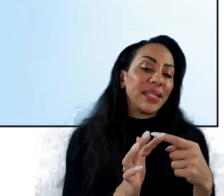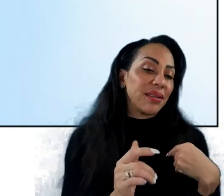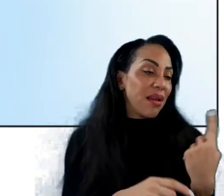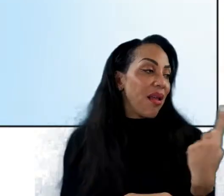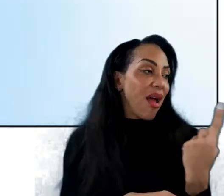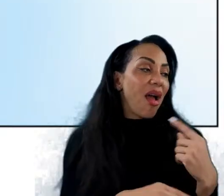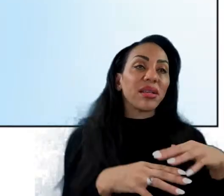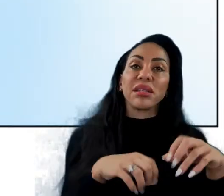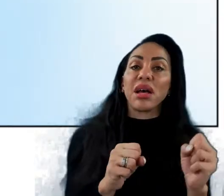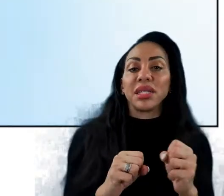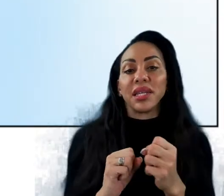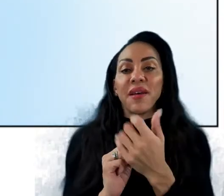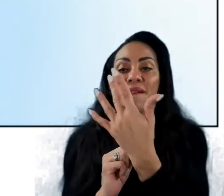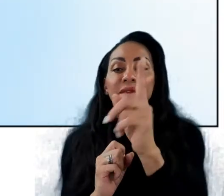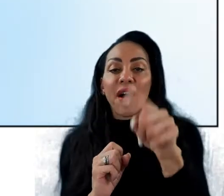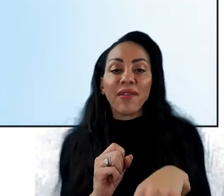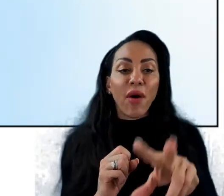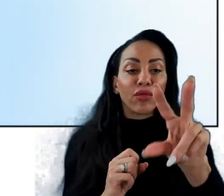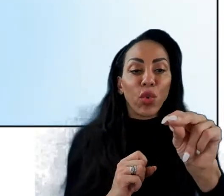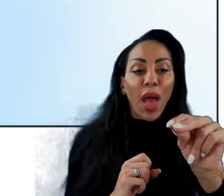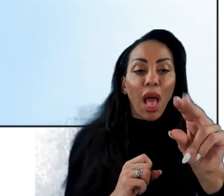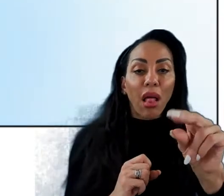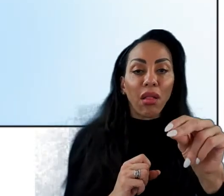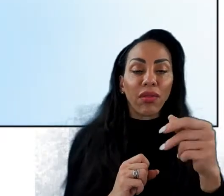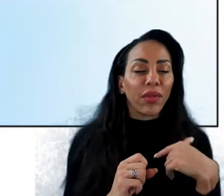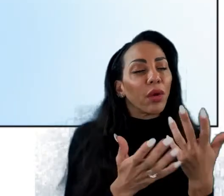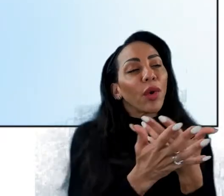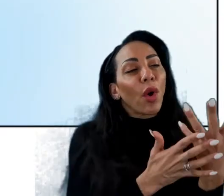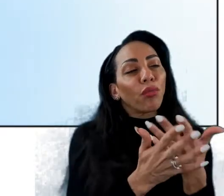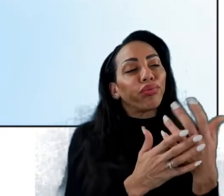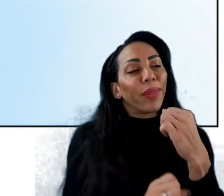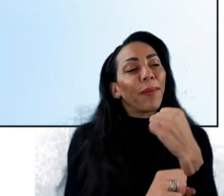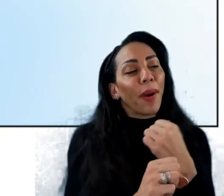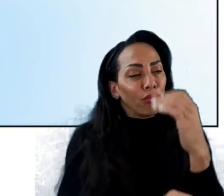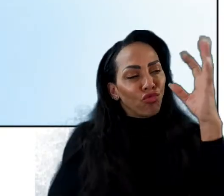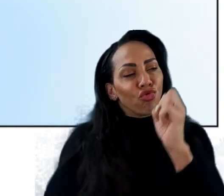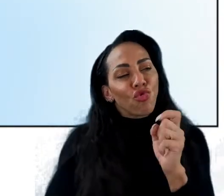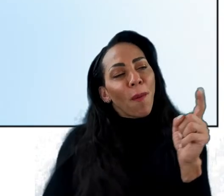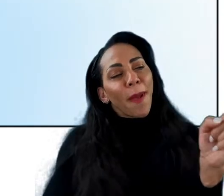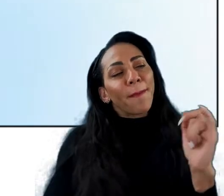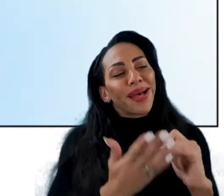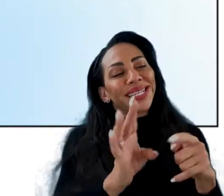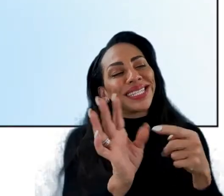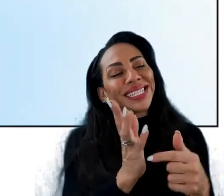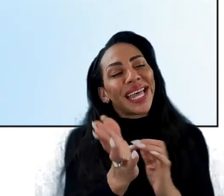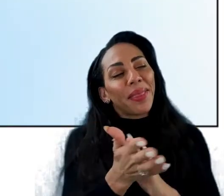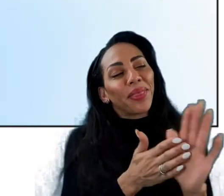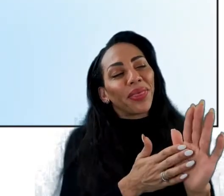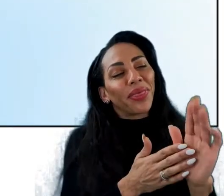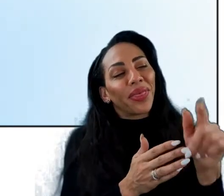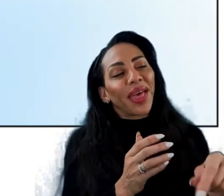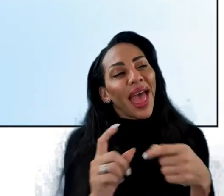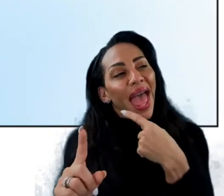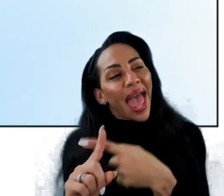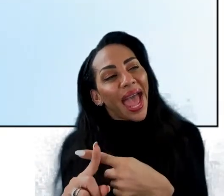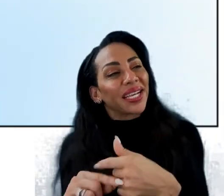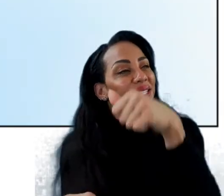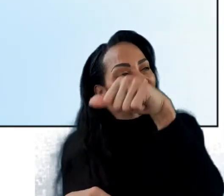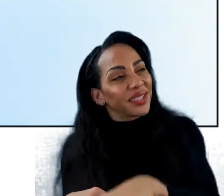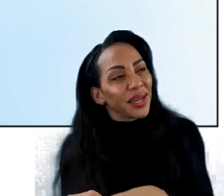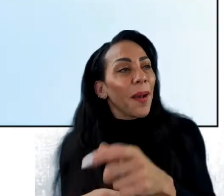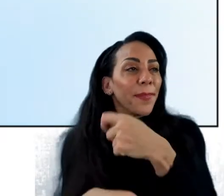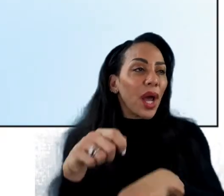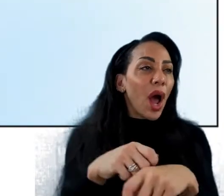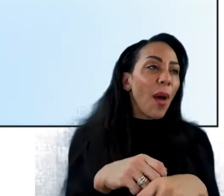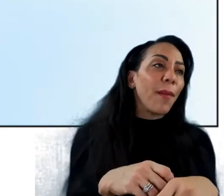ideas, generally in the pub, we kept starting conversations like, do you remember this synth X? It did this thing Y, and all these, reminiscing about the